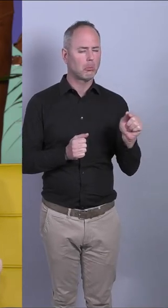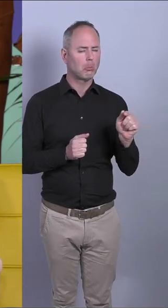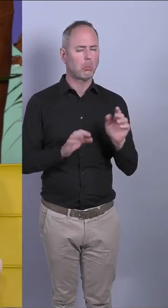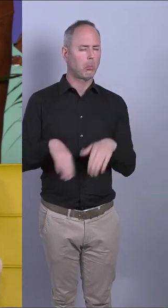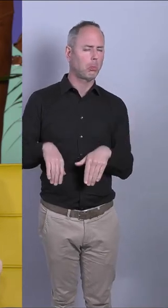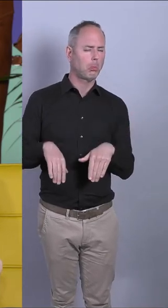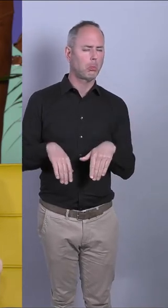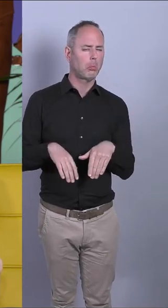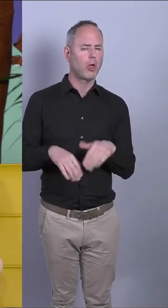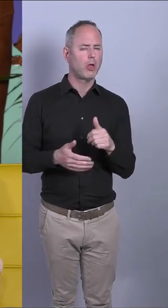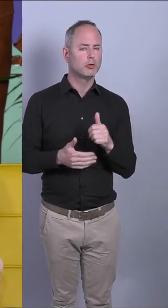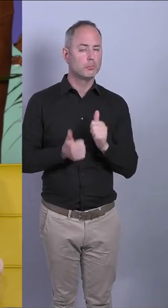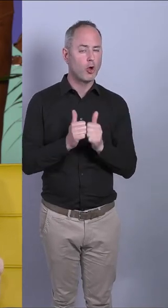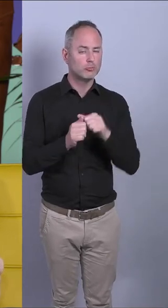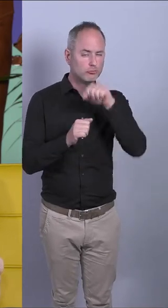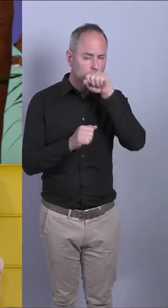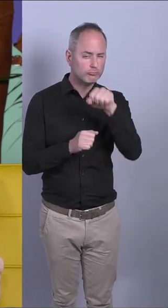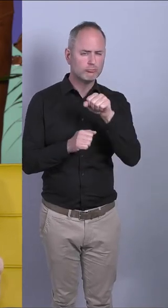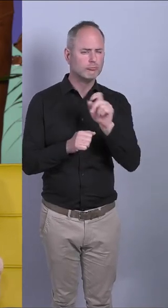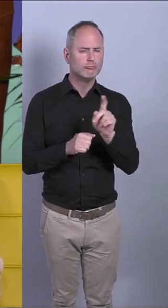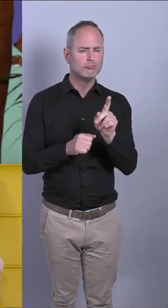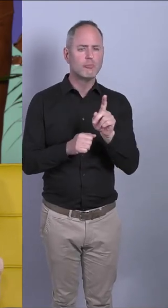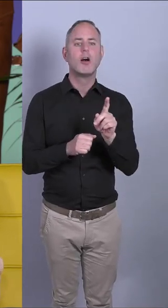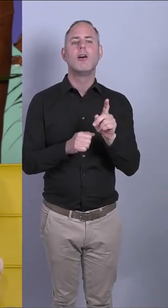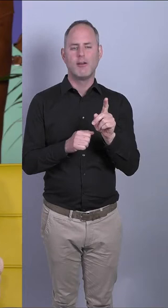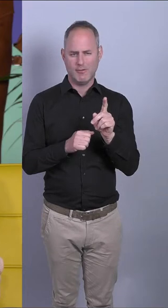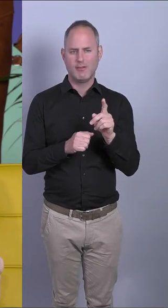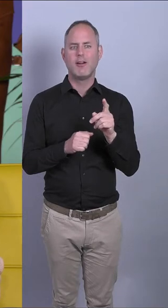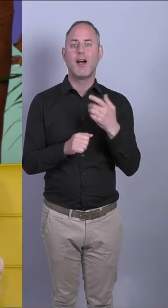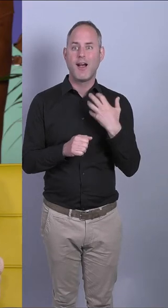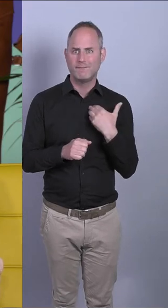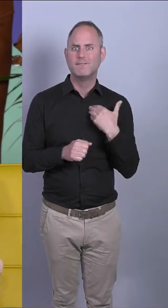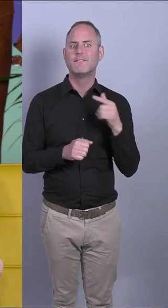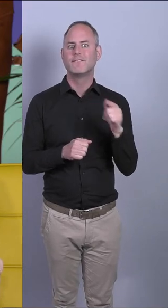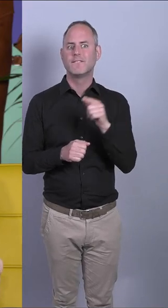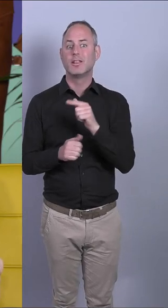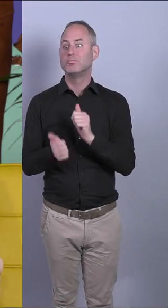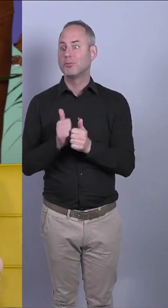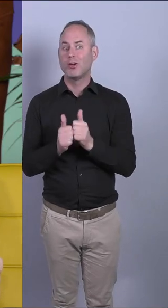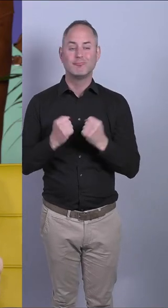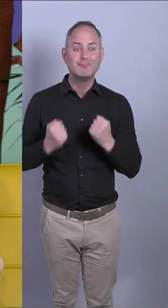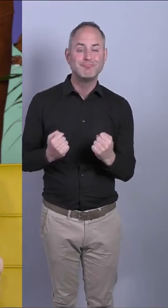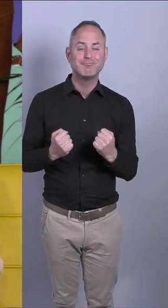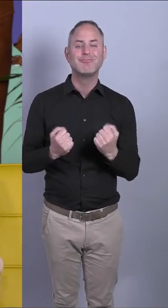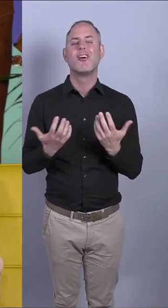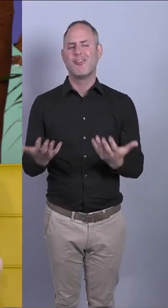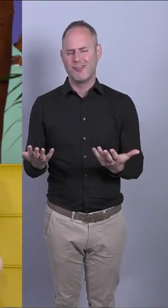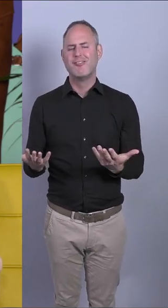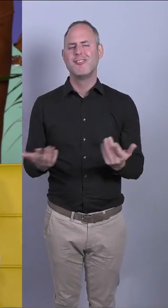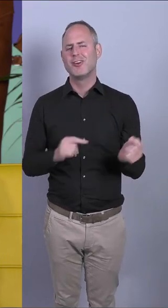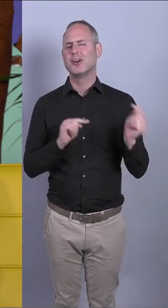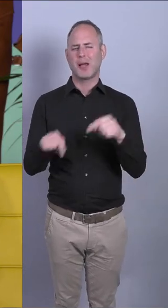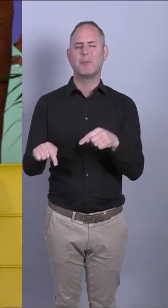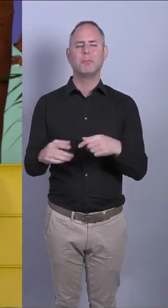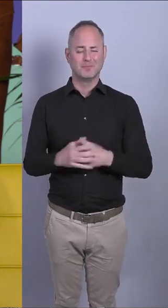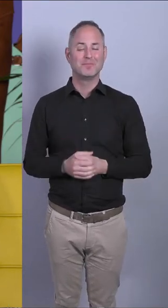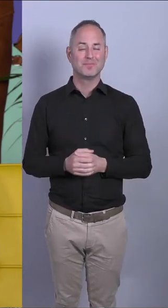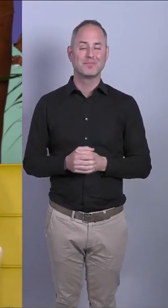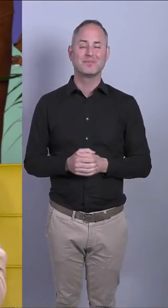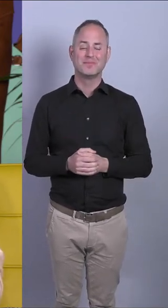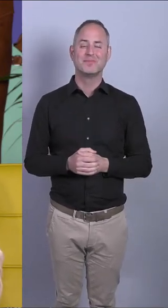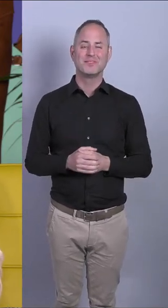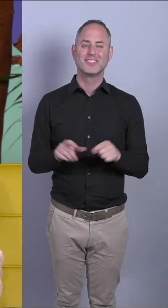football. We've had some volunteers who were so into the game, who were celebrating with us, who were really involved in the